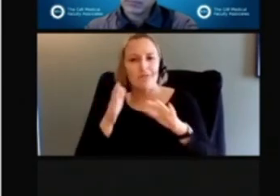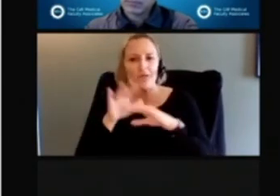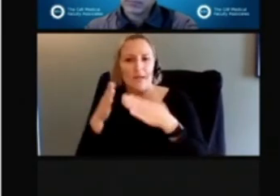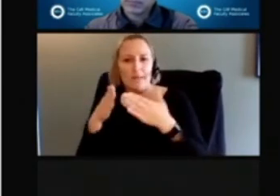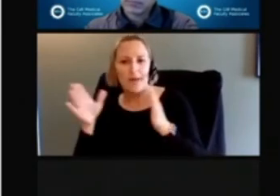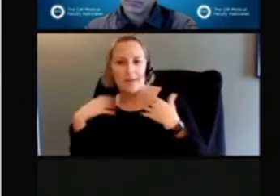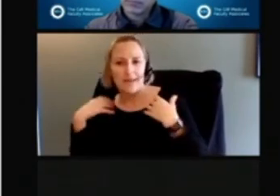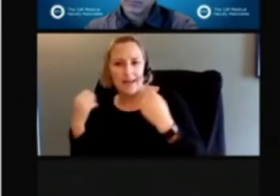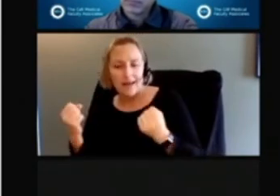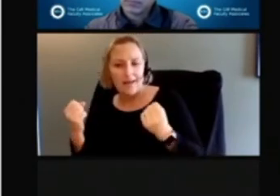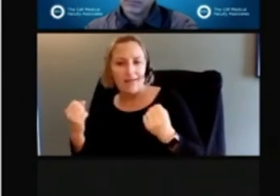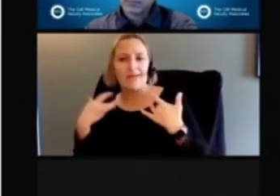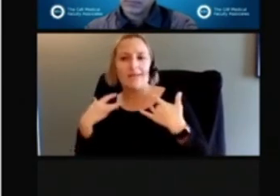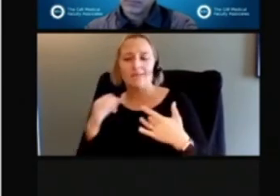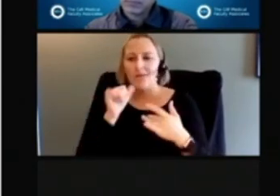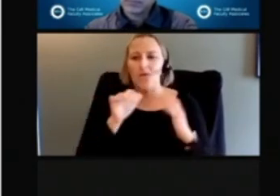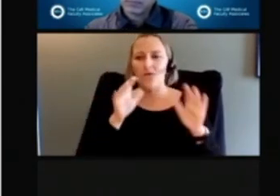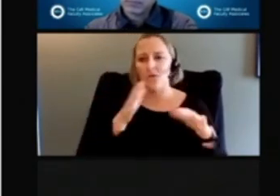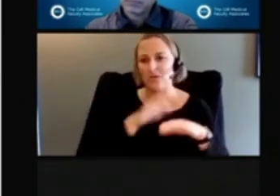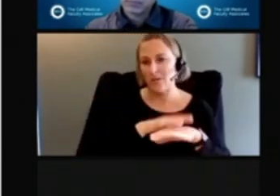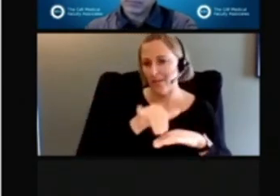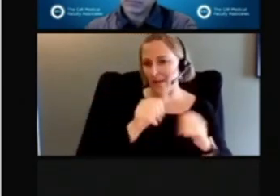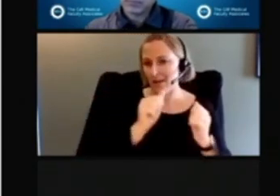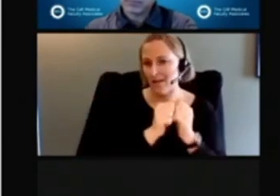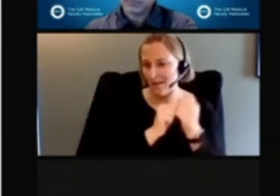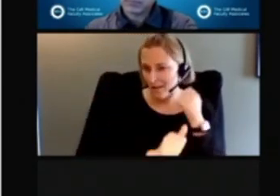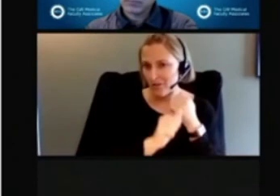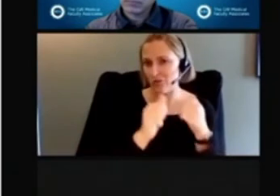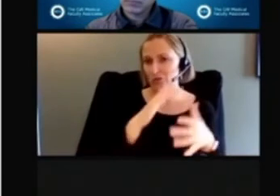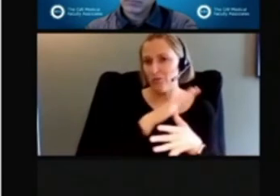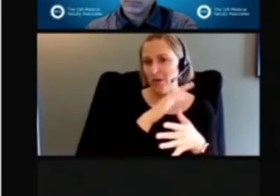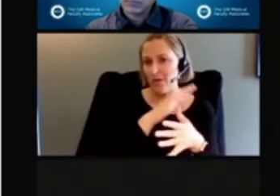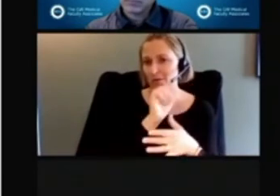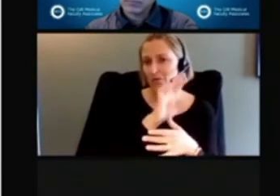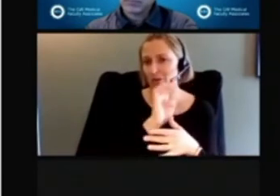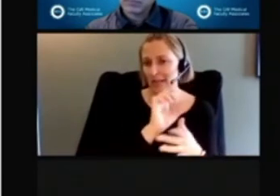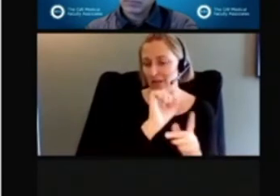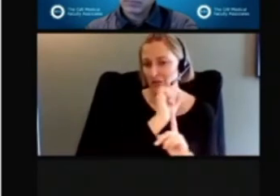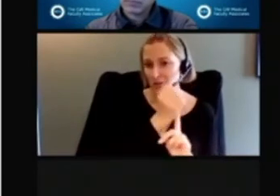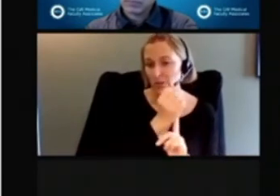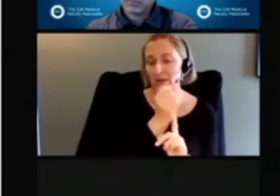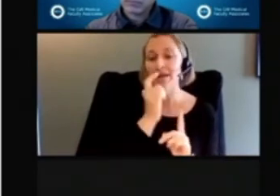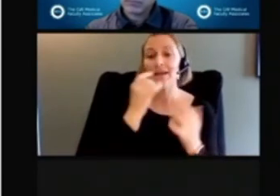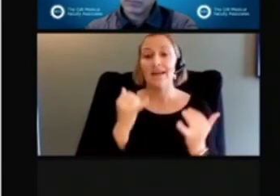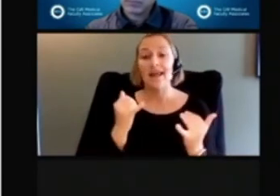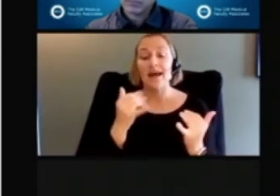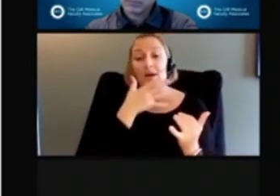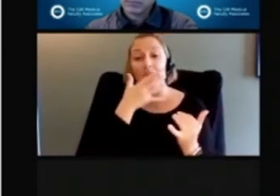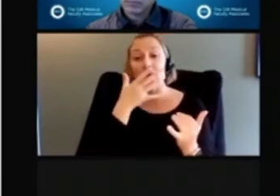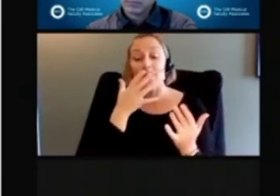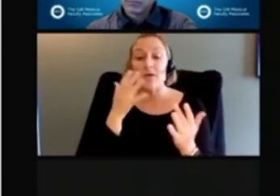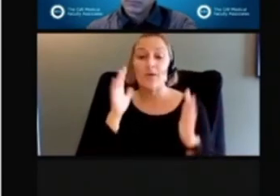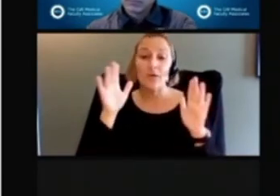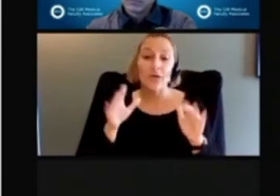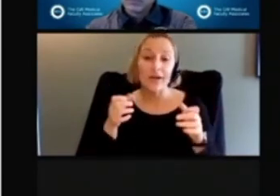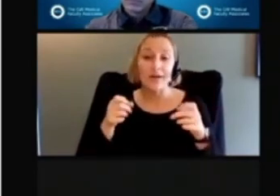it within the primary care setting. So this is really an opportunity for the two to uh, join